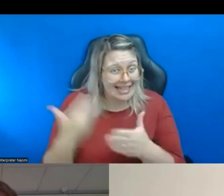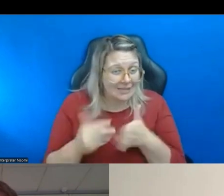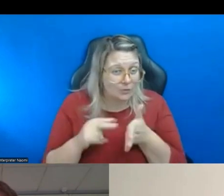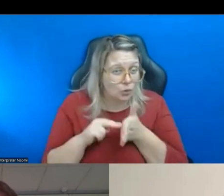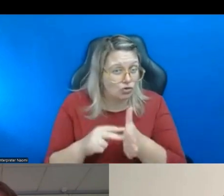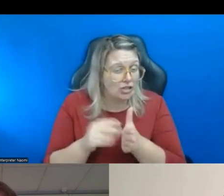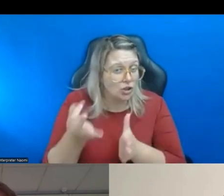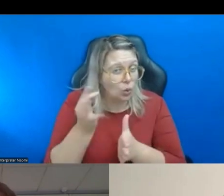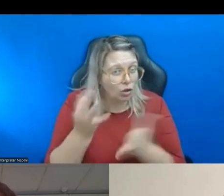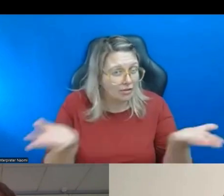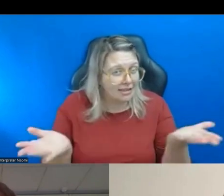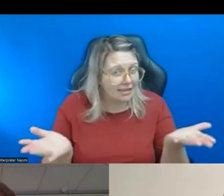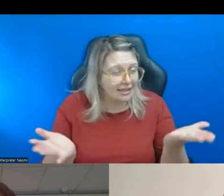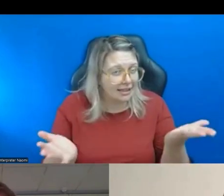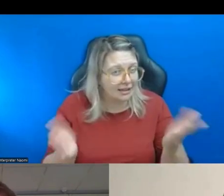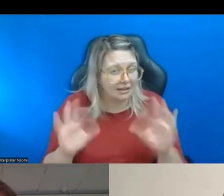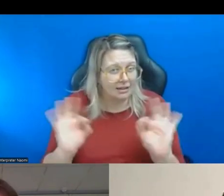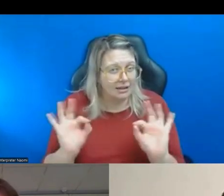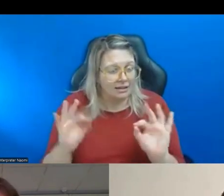combined authorities.